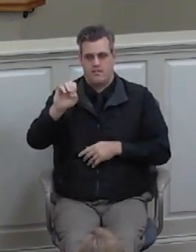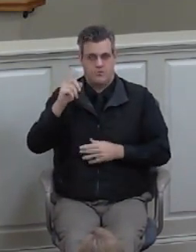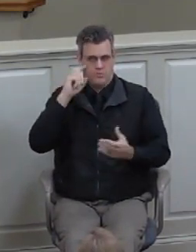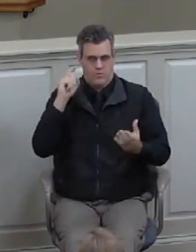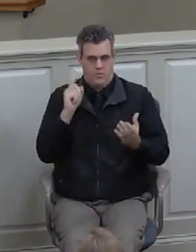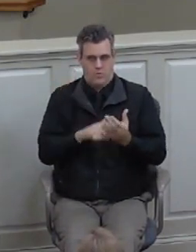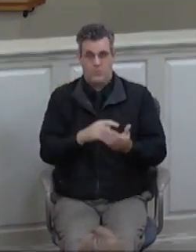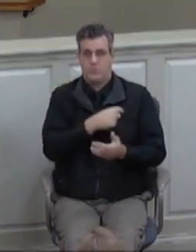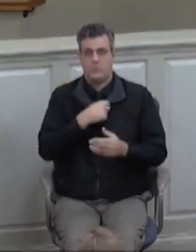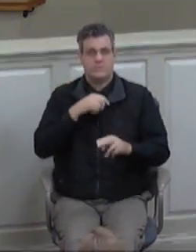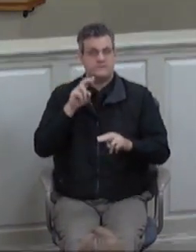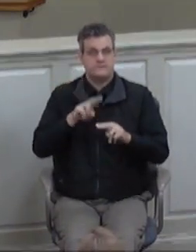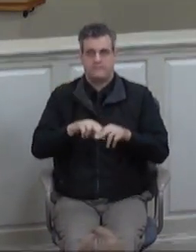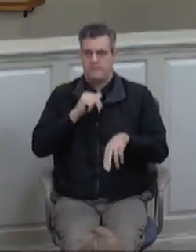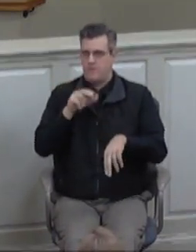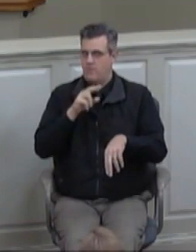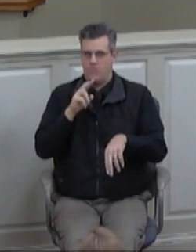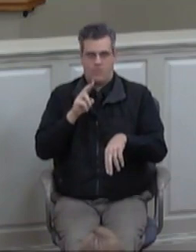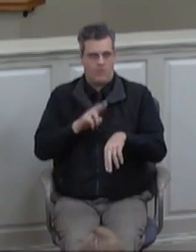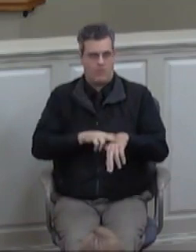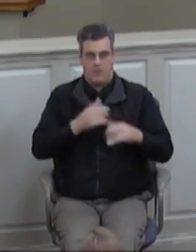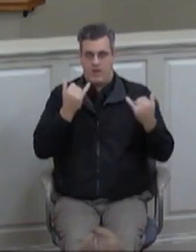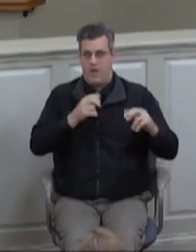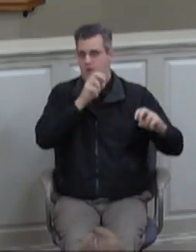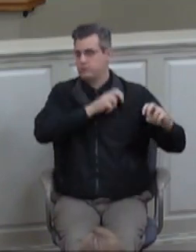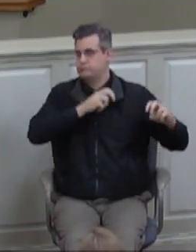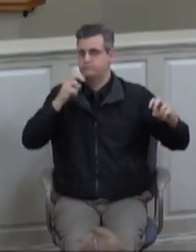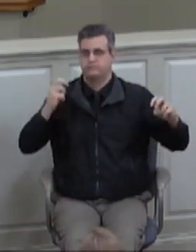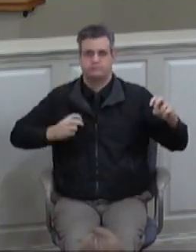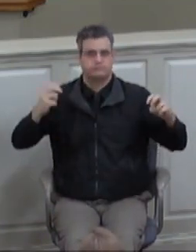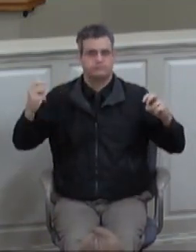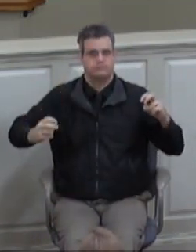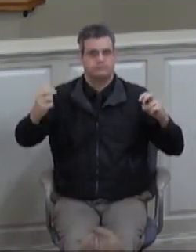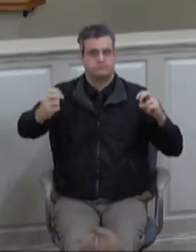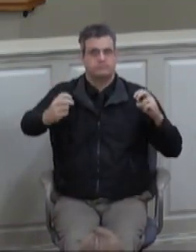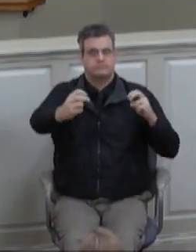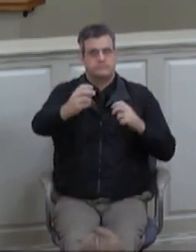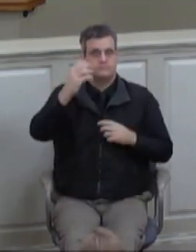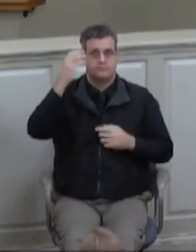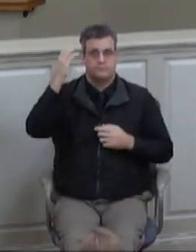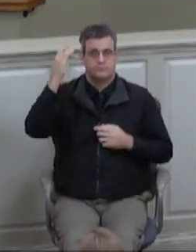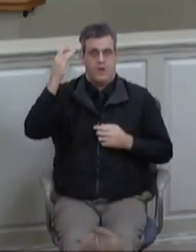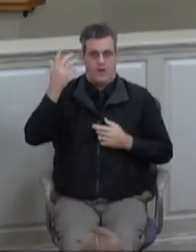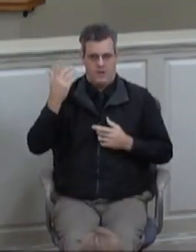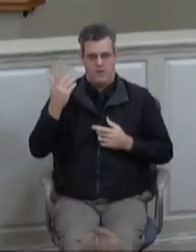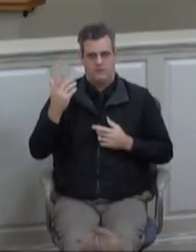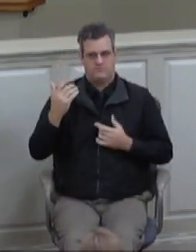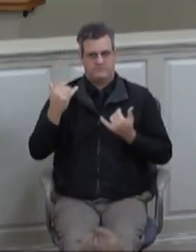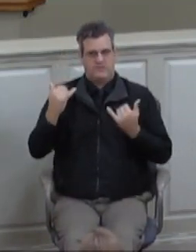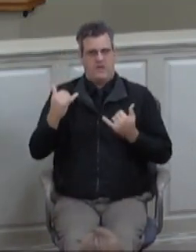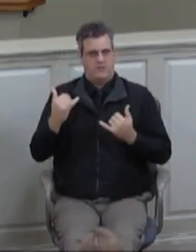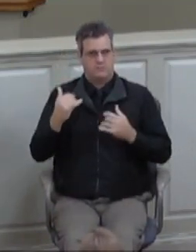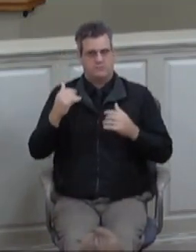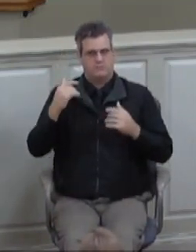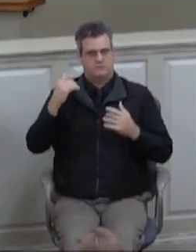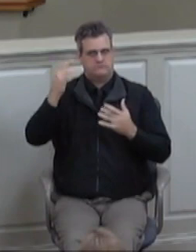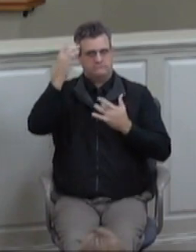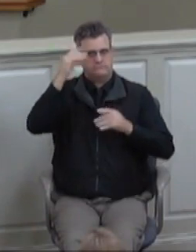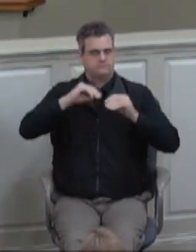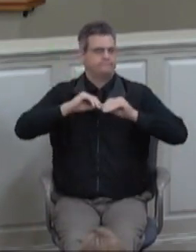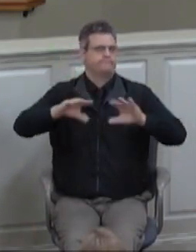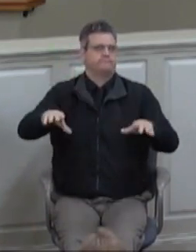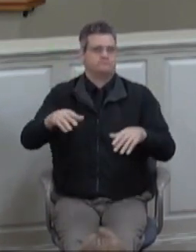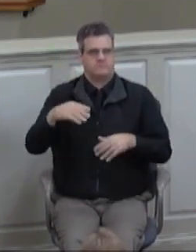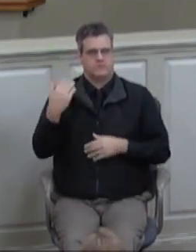different arrangement than we have in the past due to the unusual set of circumstances that we face.